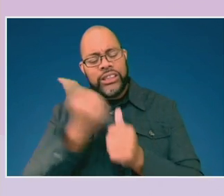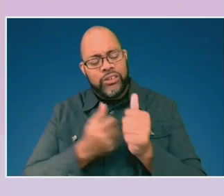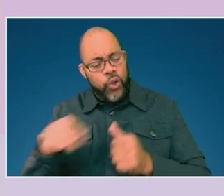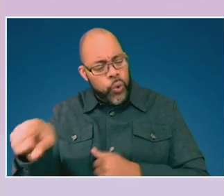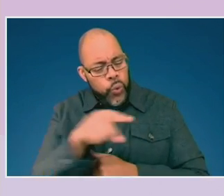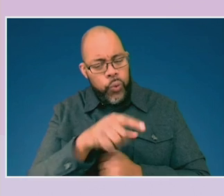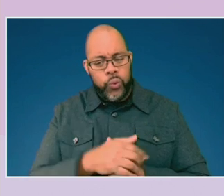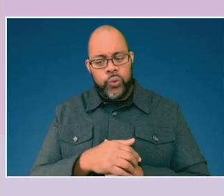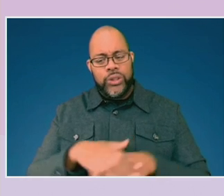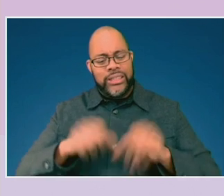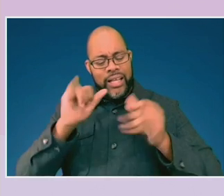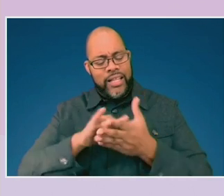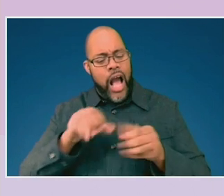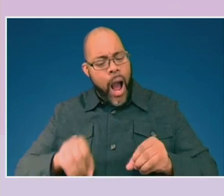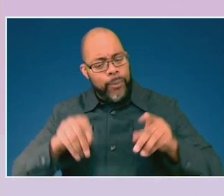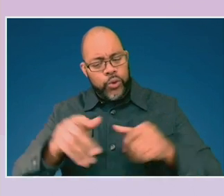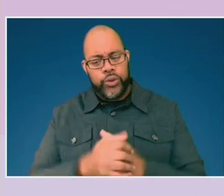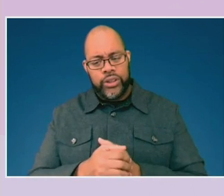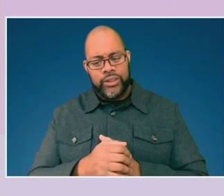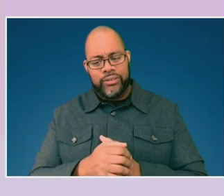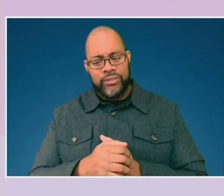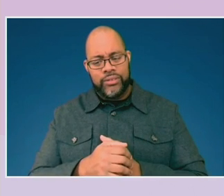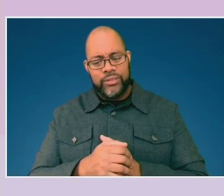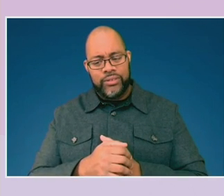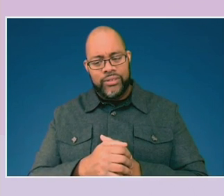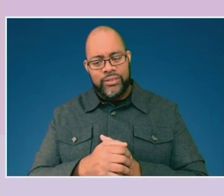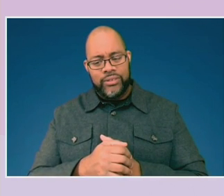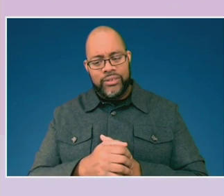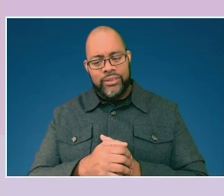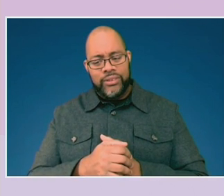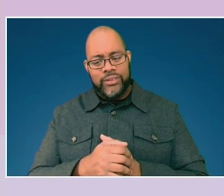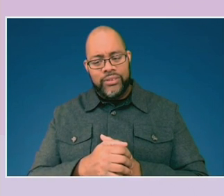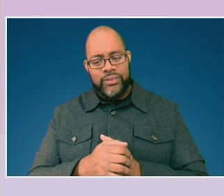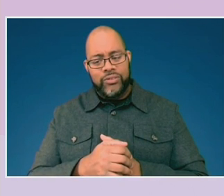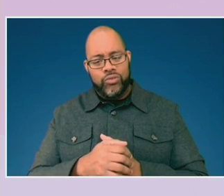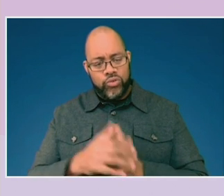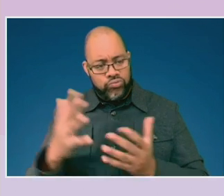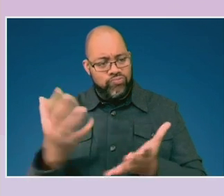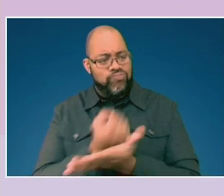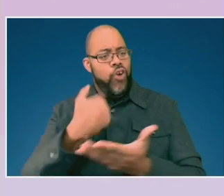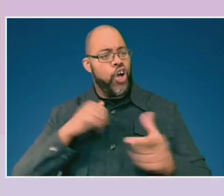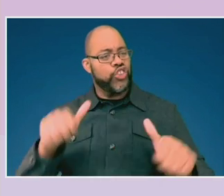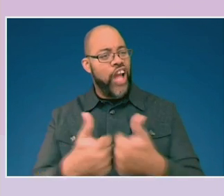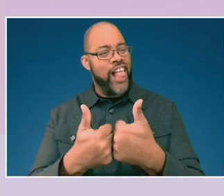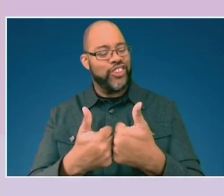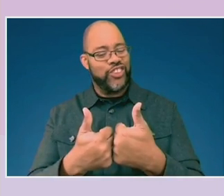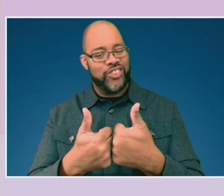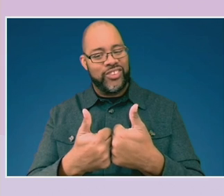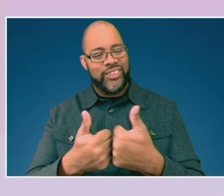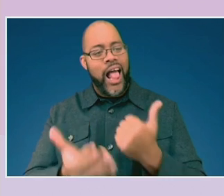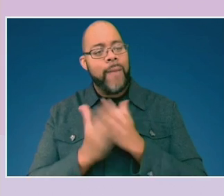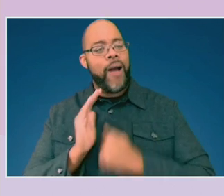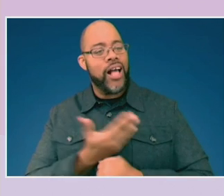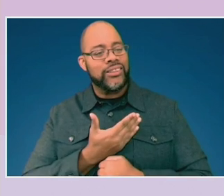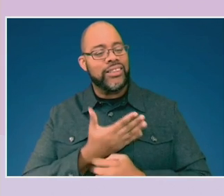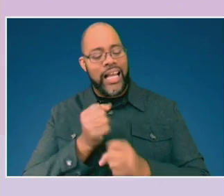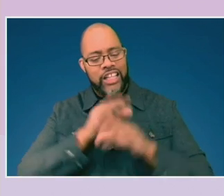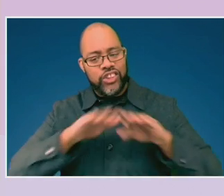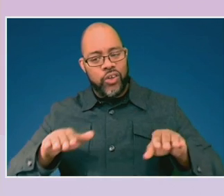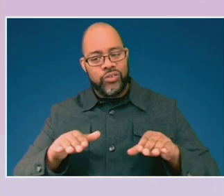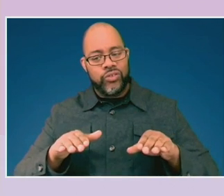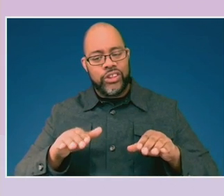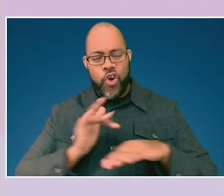to take this opportunity to take up our challenge. Help us get to children